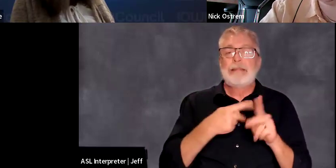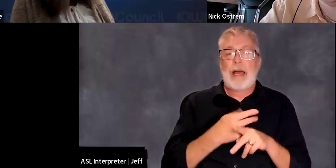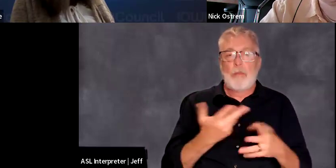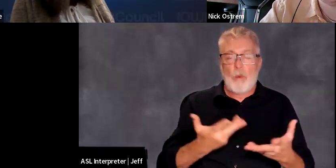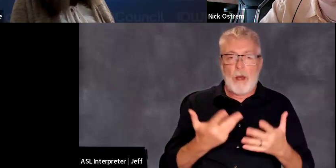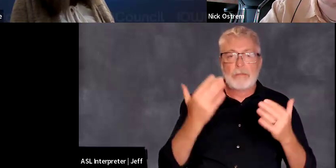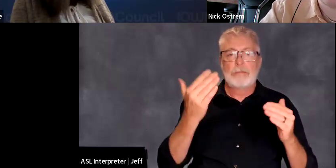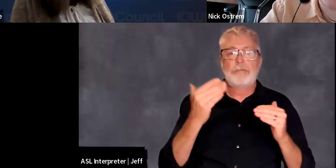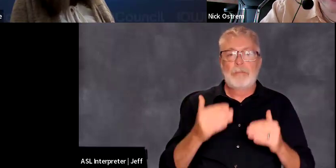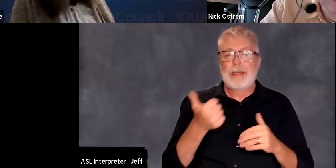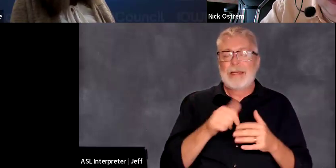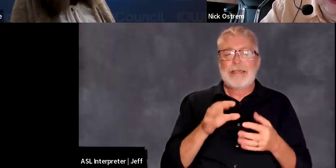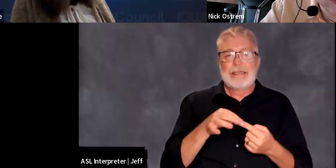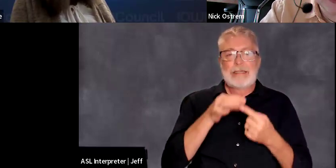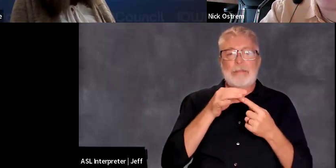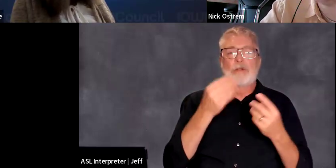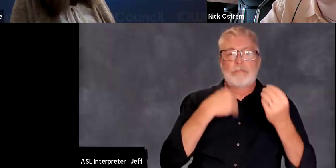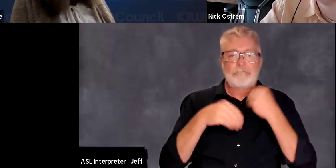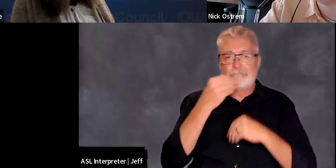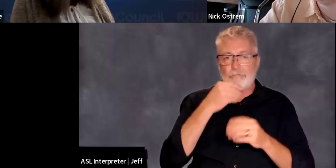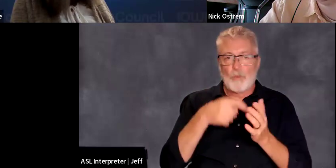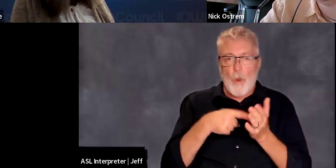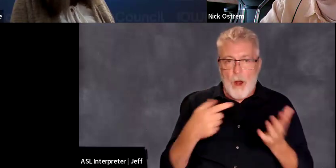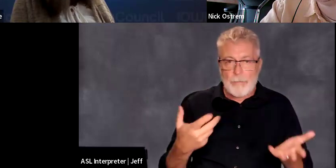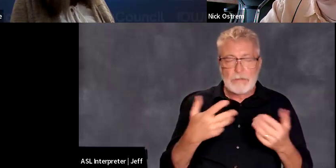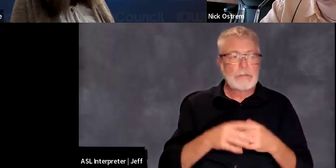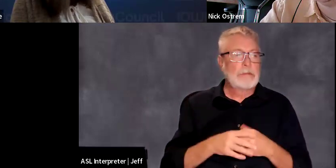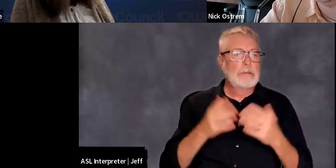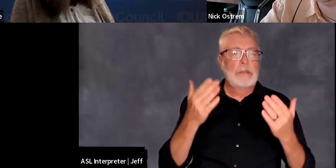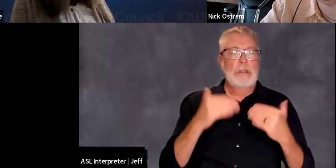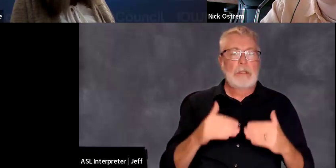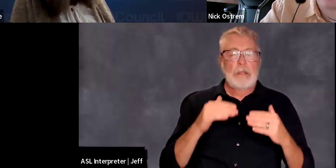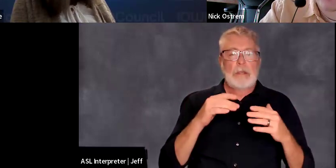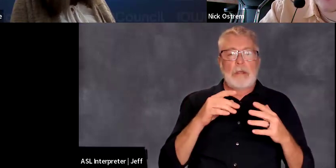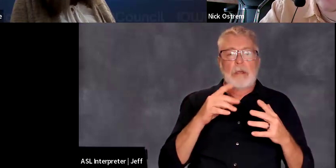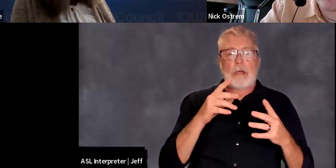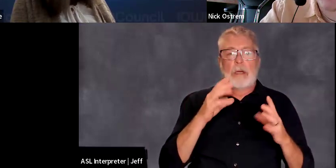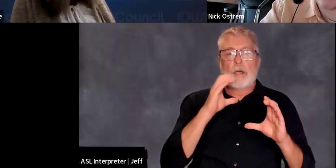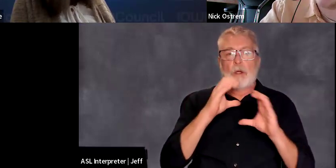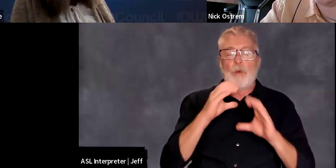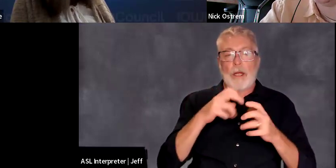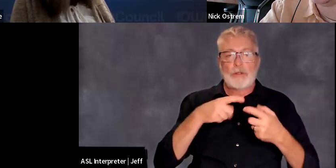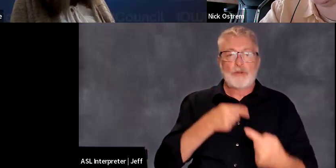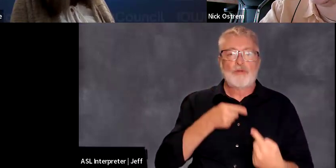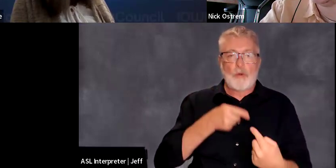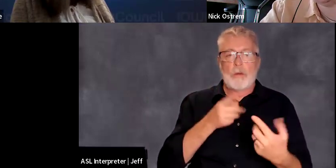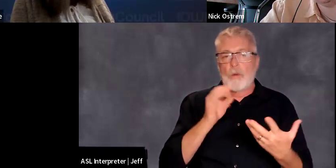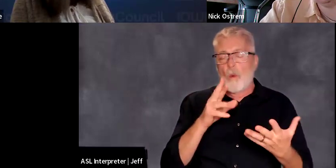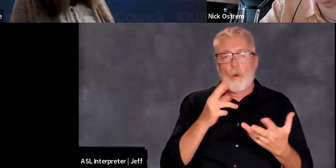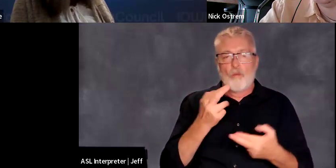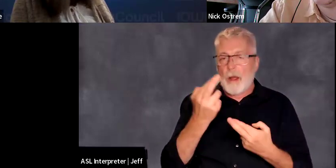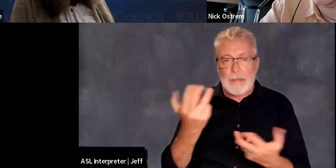have boxes for any special dietary needs or restrictions. There's a box for communication difficulties or